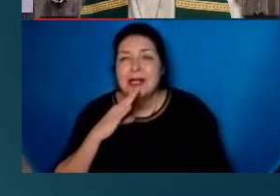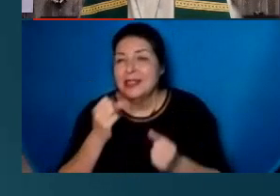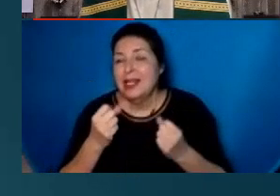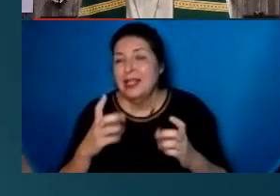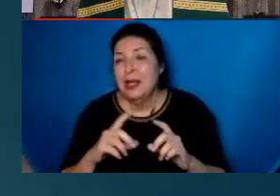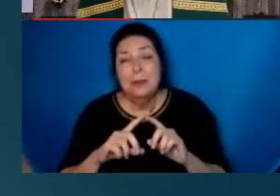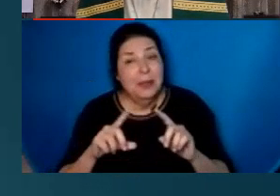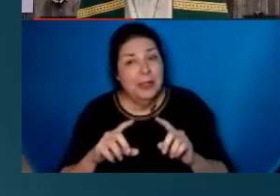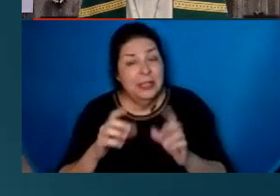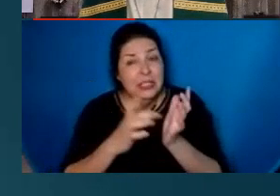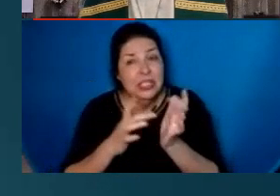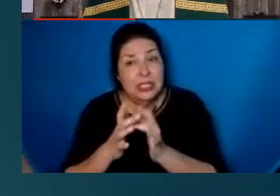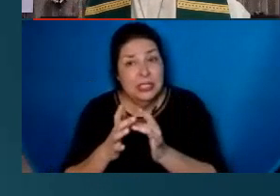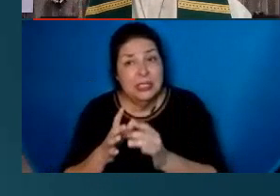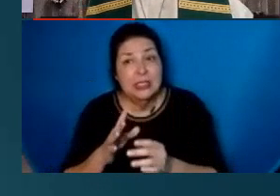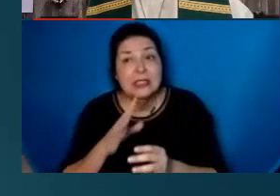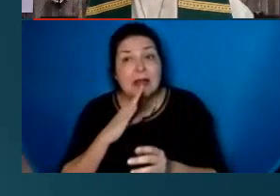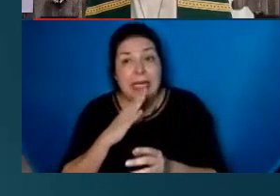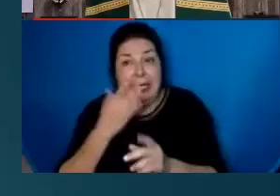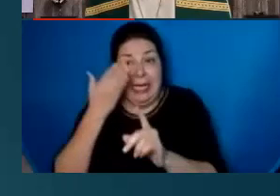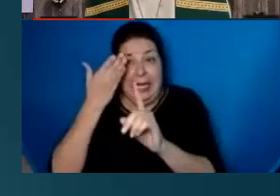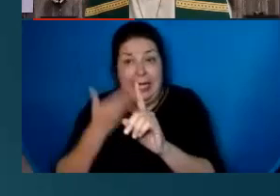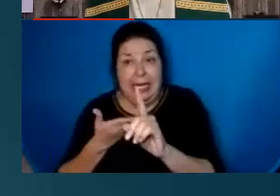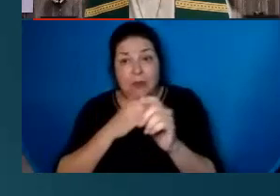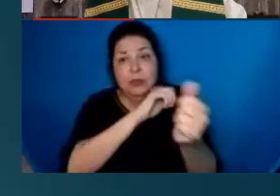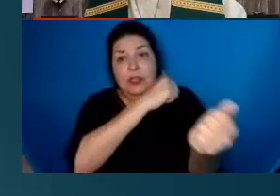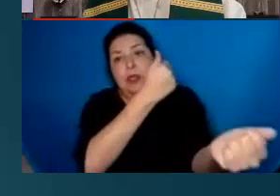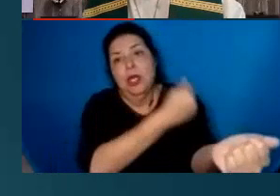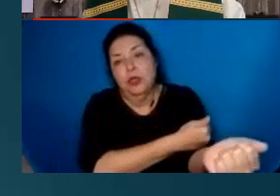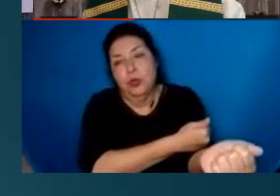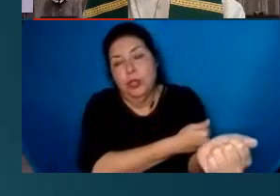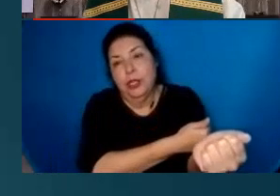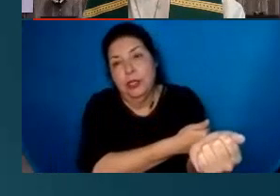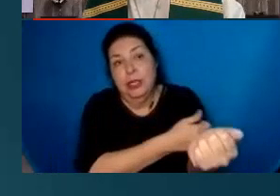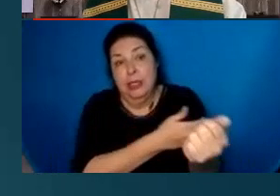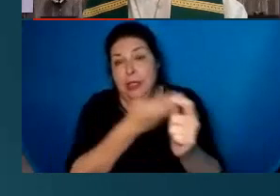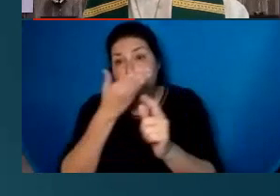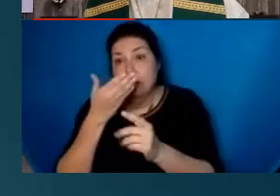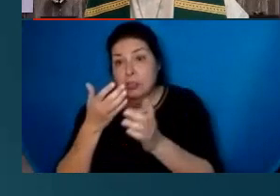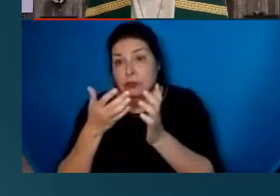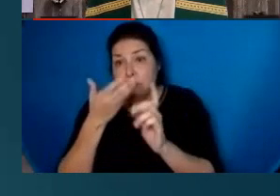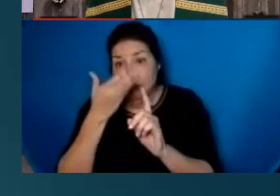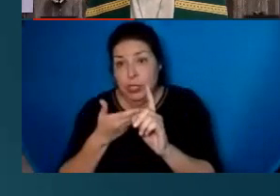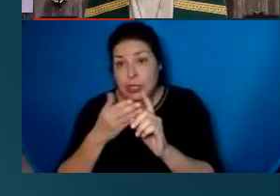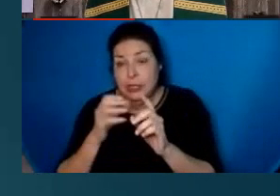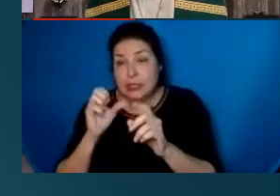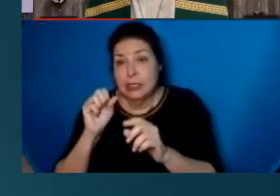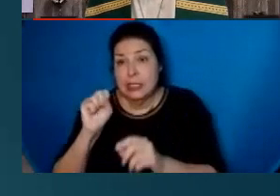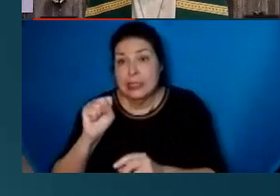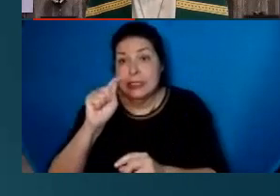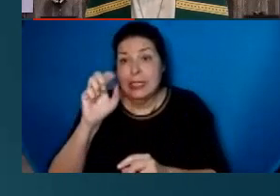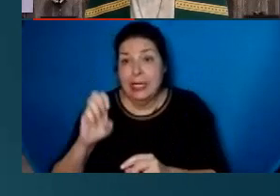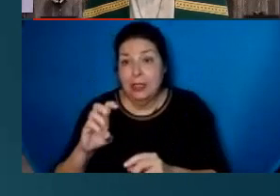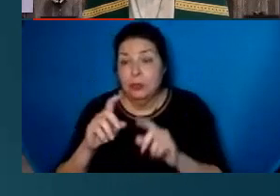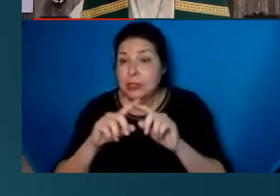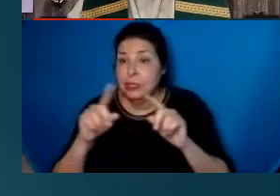he was the authority. Jesus' teaching style was so superior that the people were astonished. This